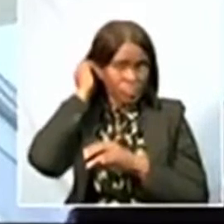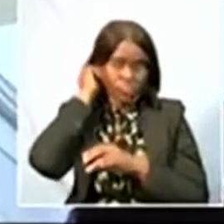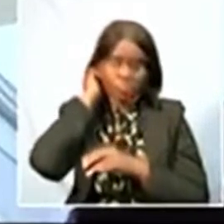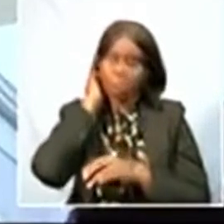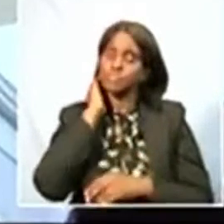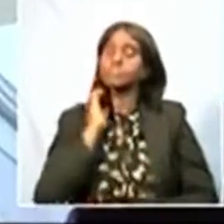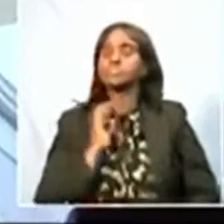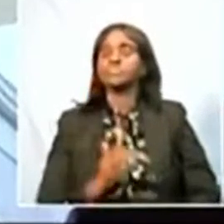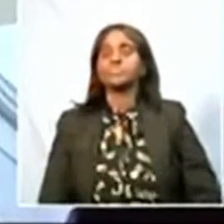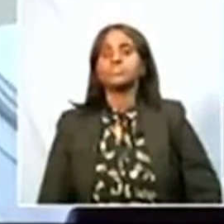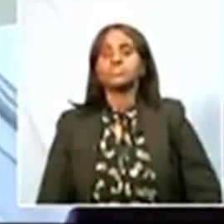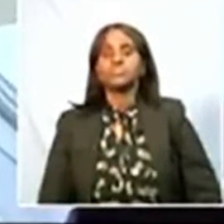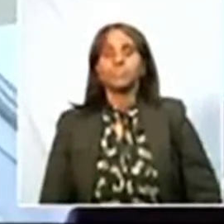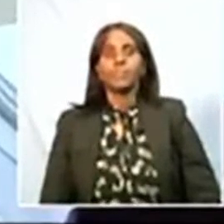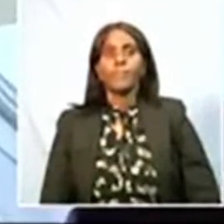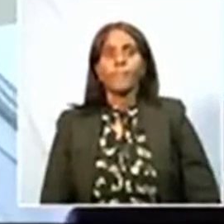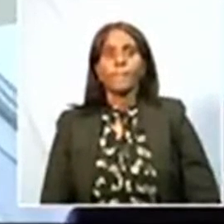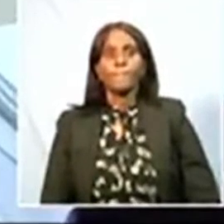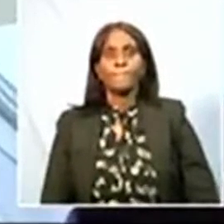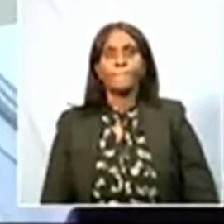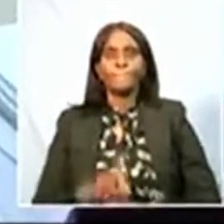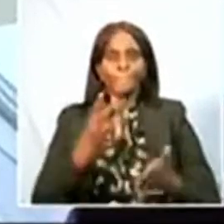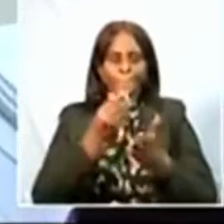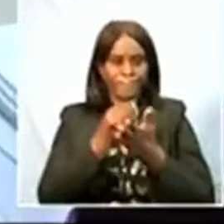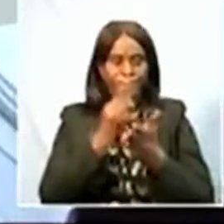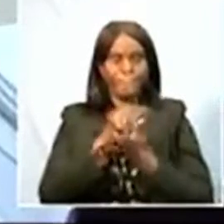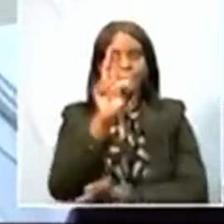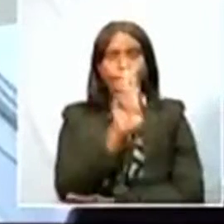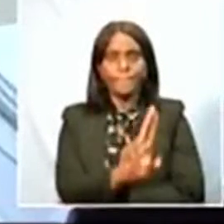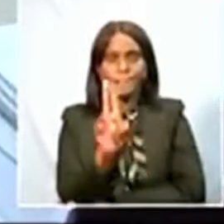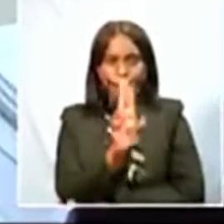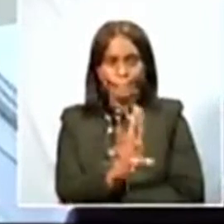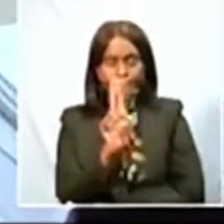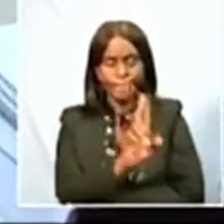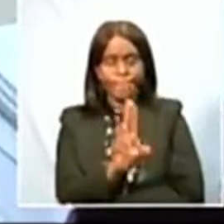Chair. So money should be spent.